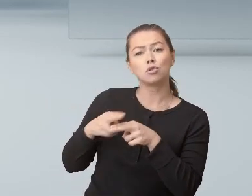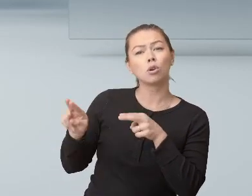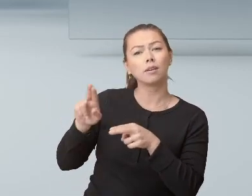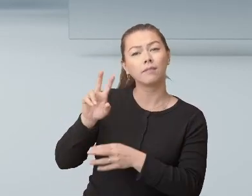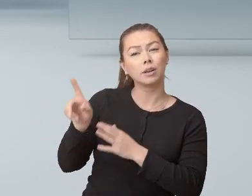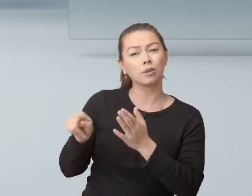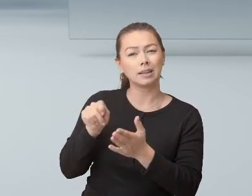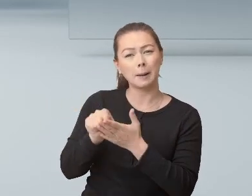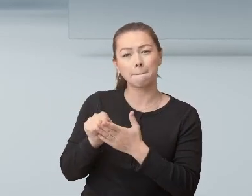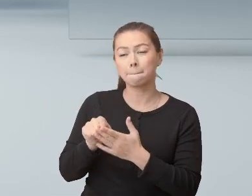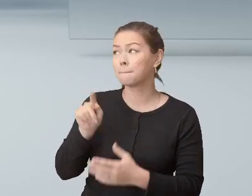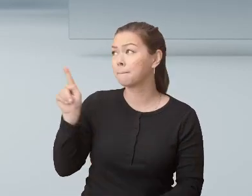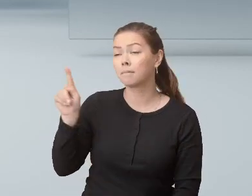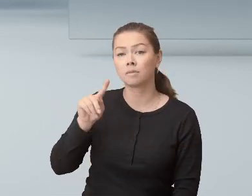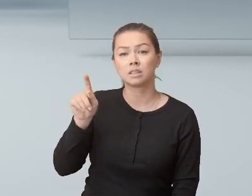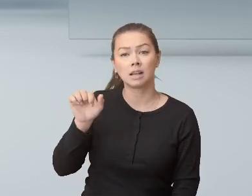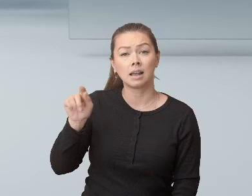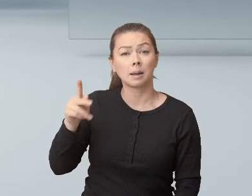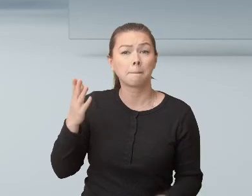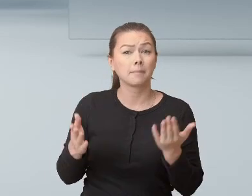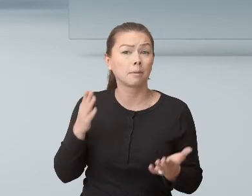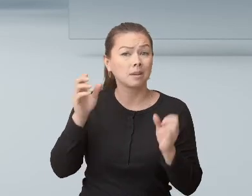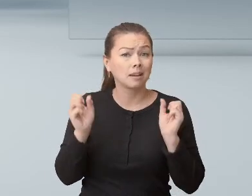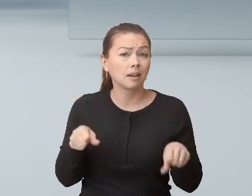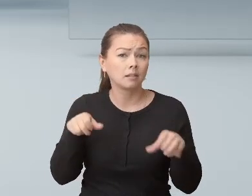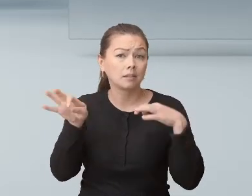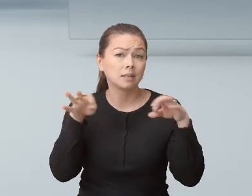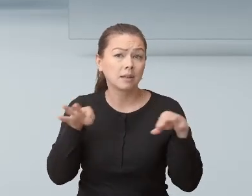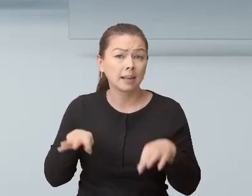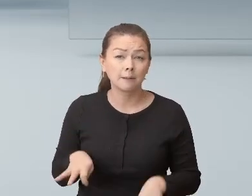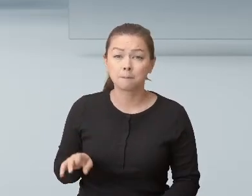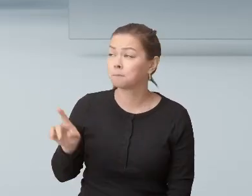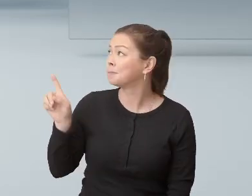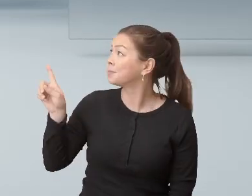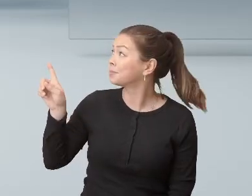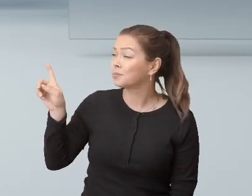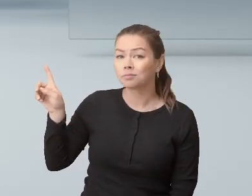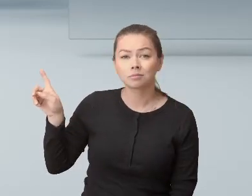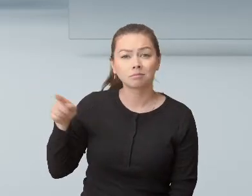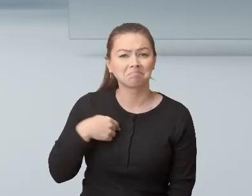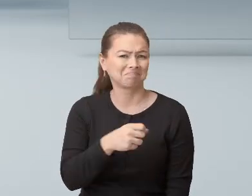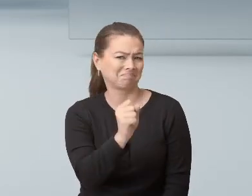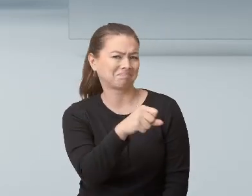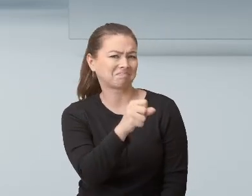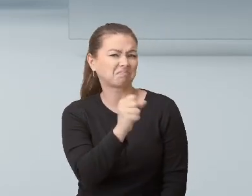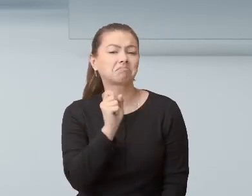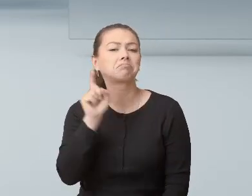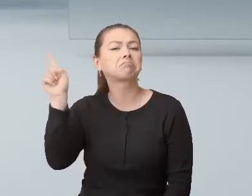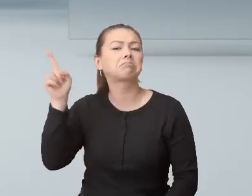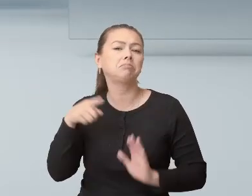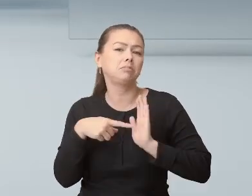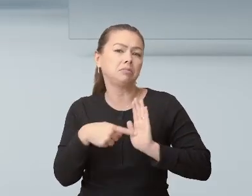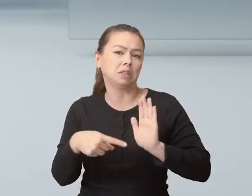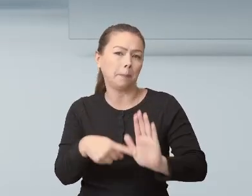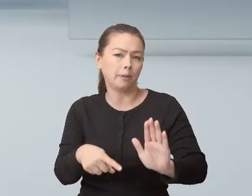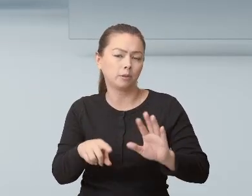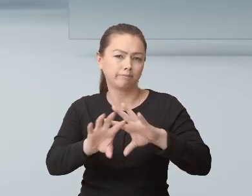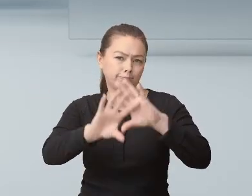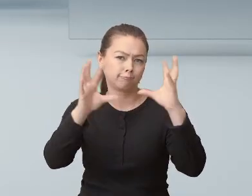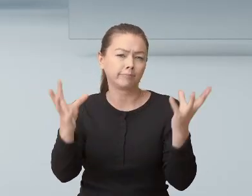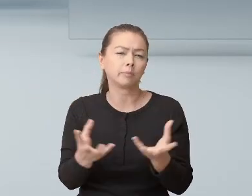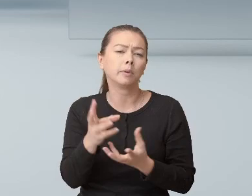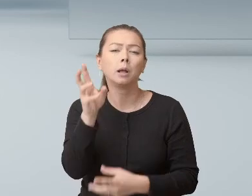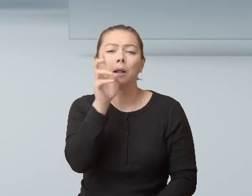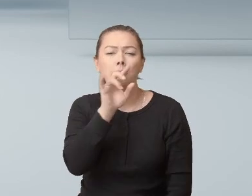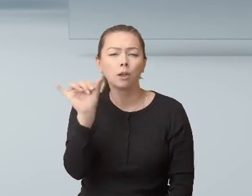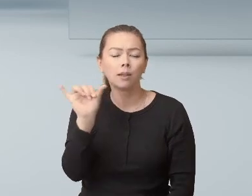of this. So Zach, maybe let's see what happens here. Yeah, absolutely. Here's kind of an example of what that looks like. If,